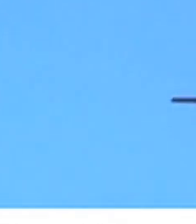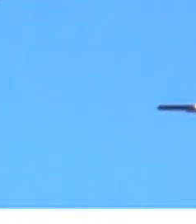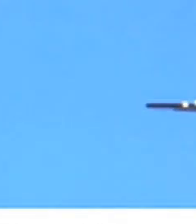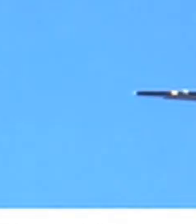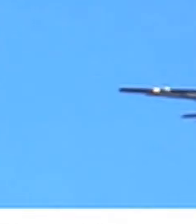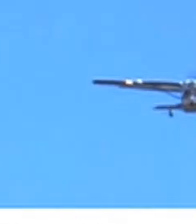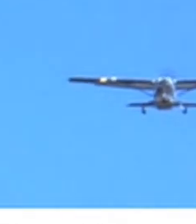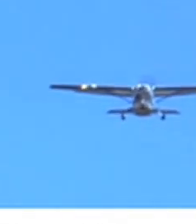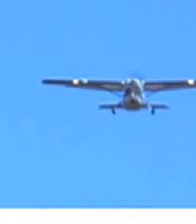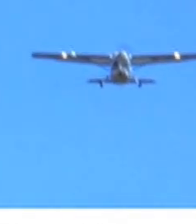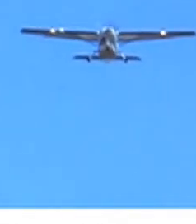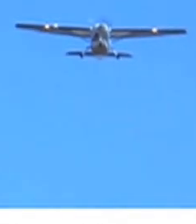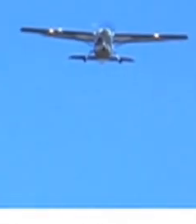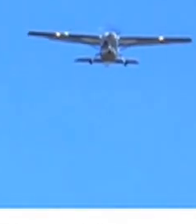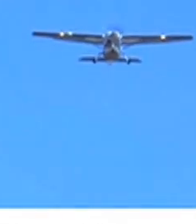transport formation.